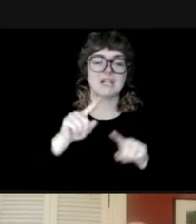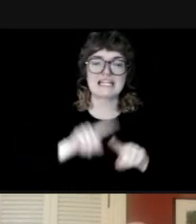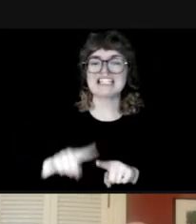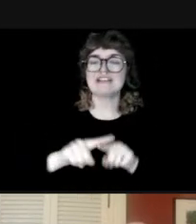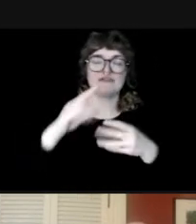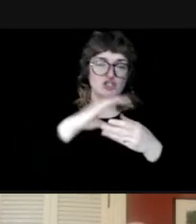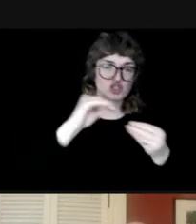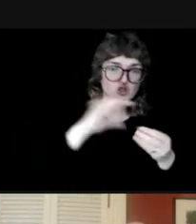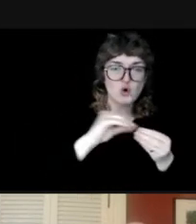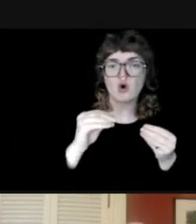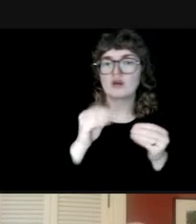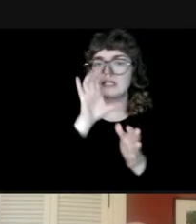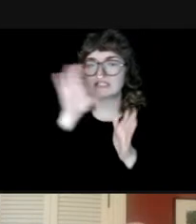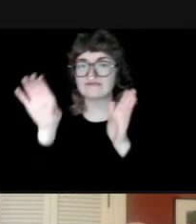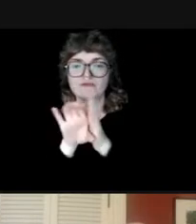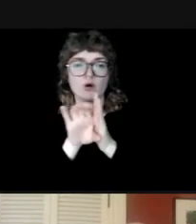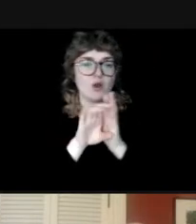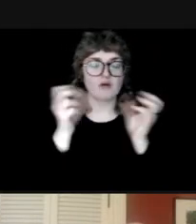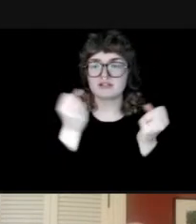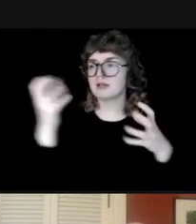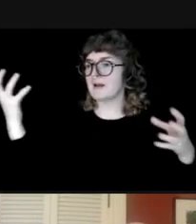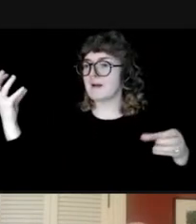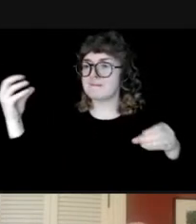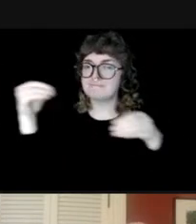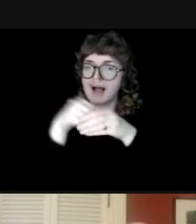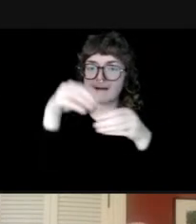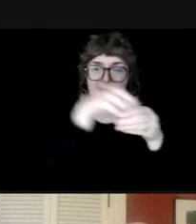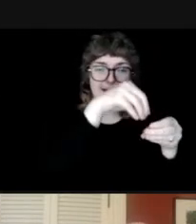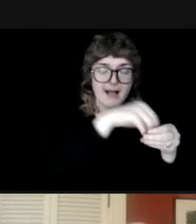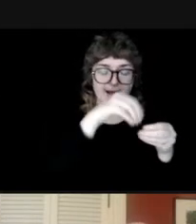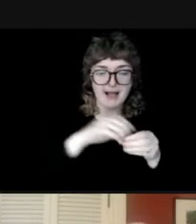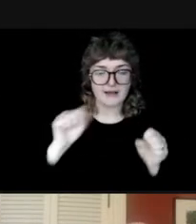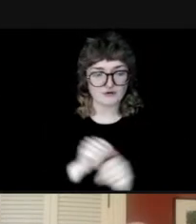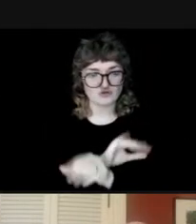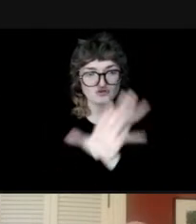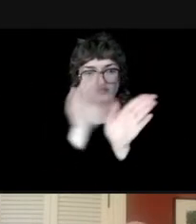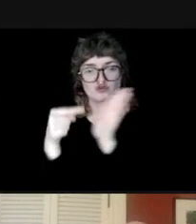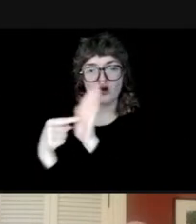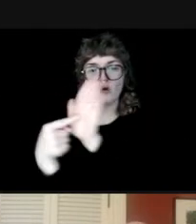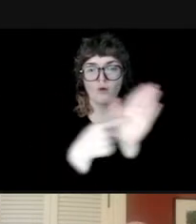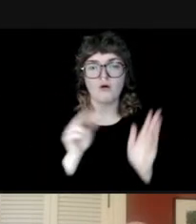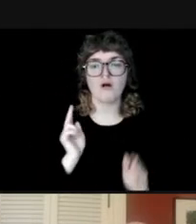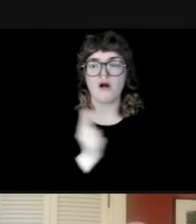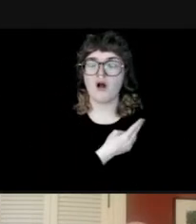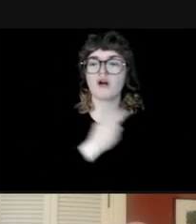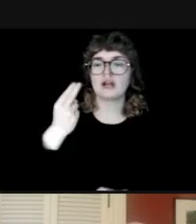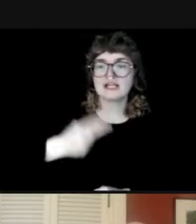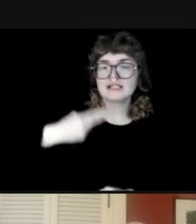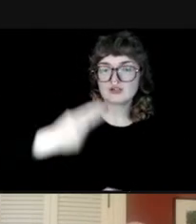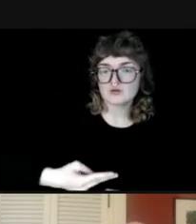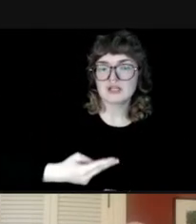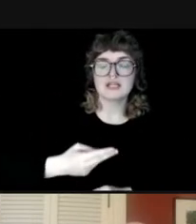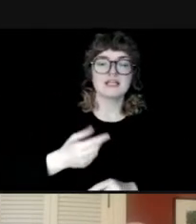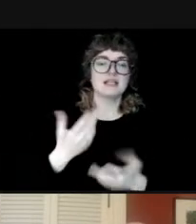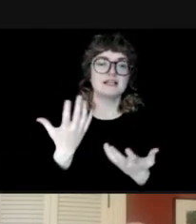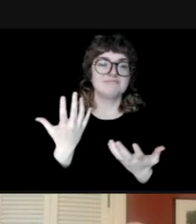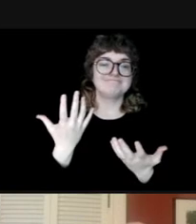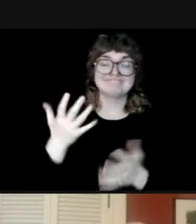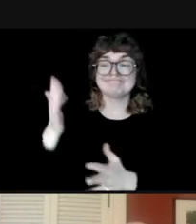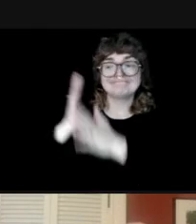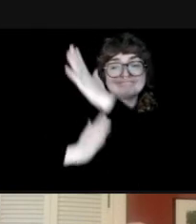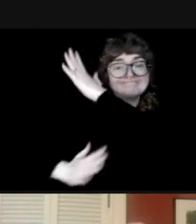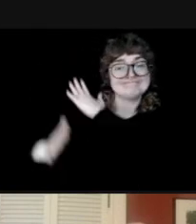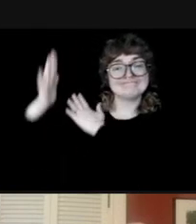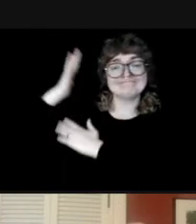picture of our state's amazing history. Those who join in can connect these past events to our